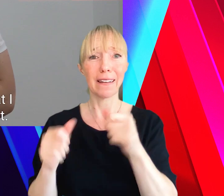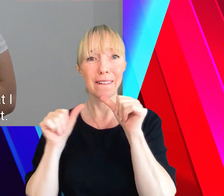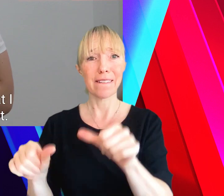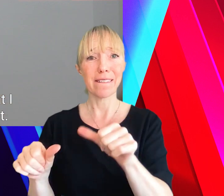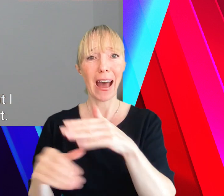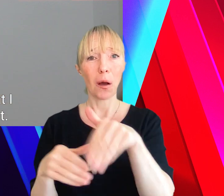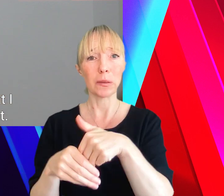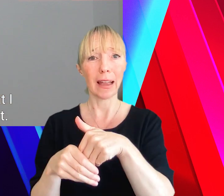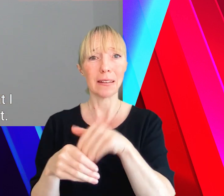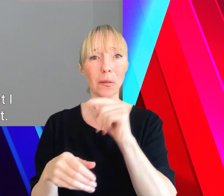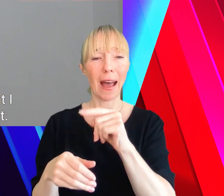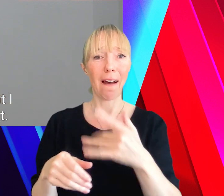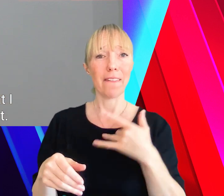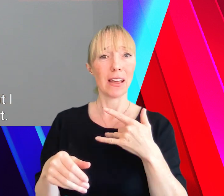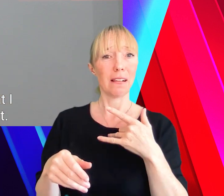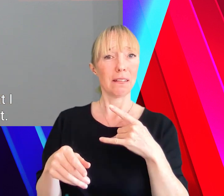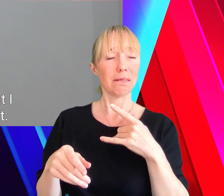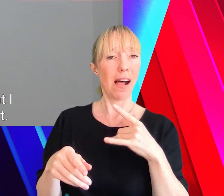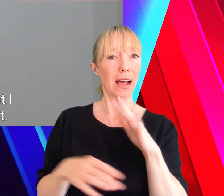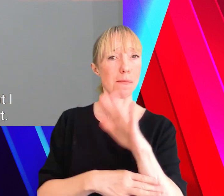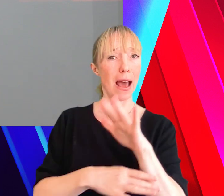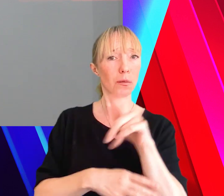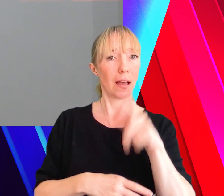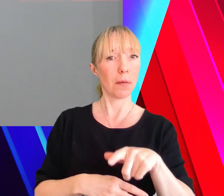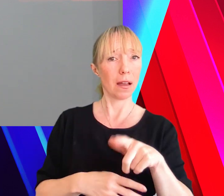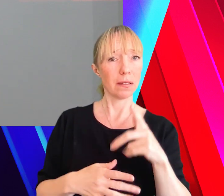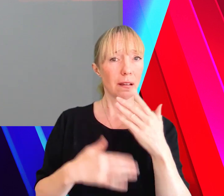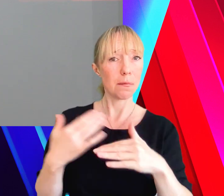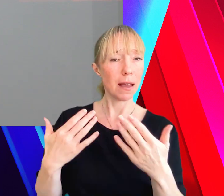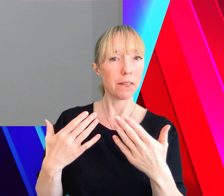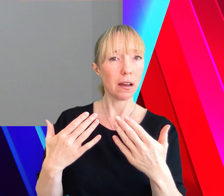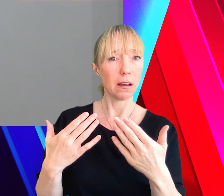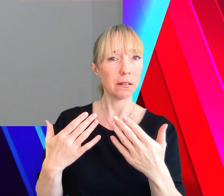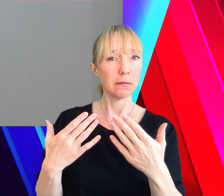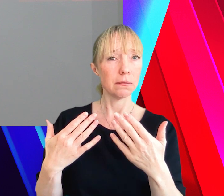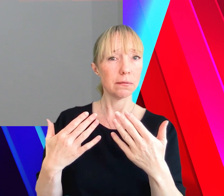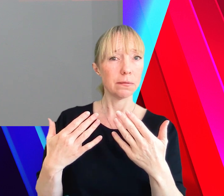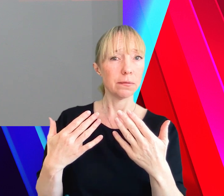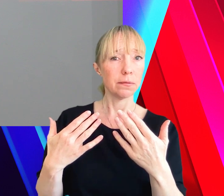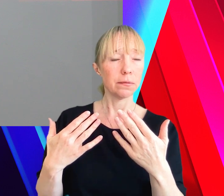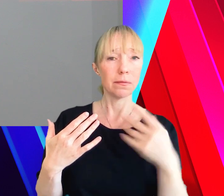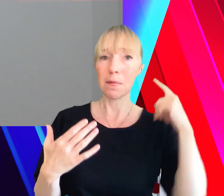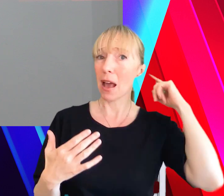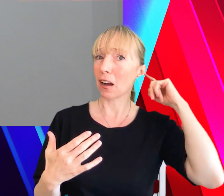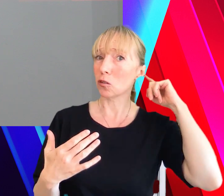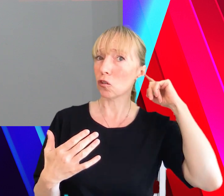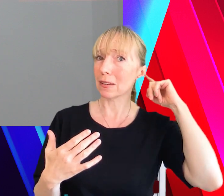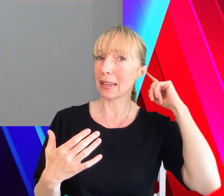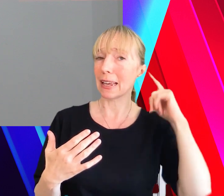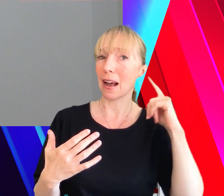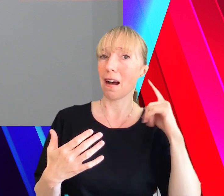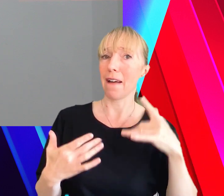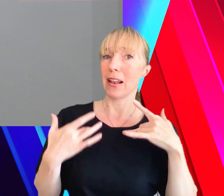so bringing in fan content into that, I always feel like an outsider within that. So it's like I've never kind of, maybe it's